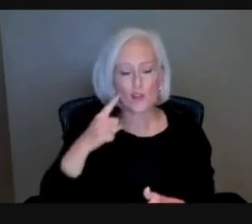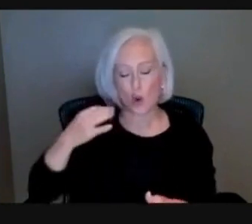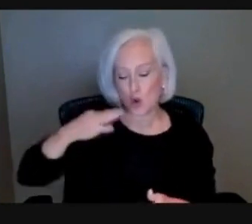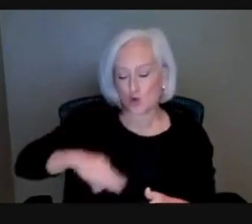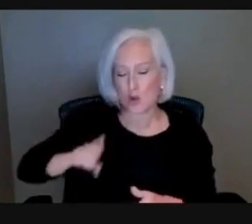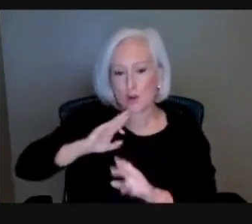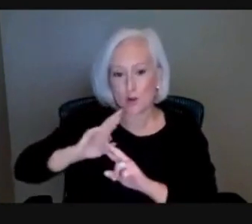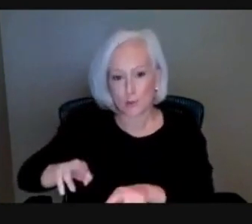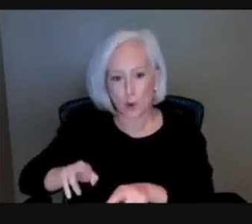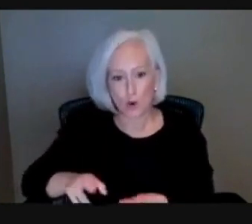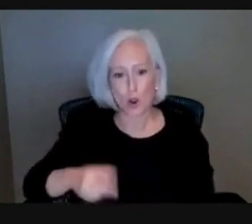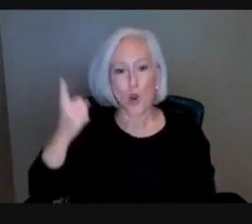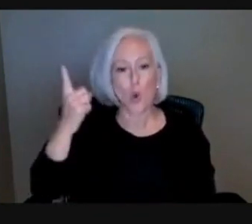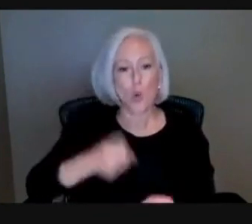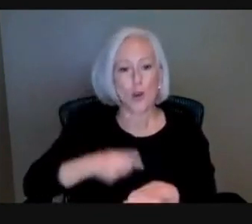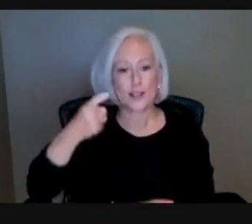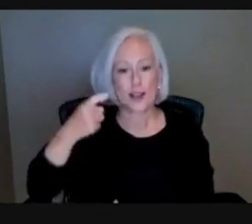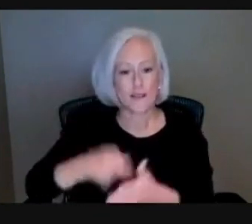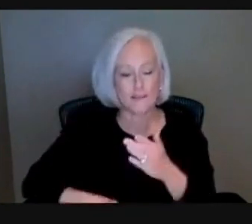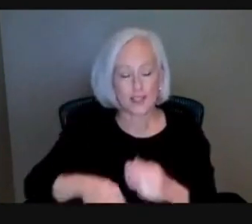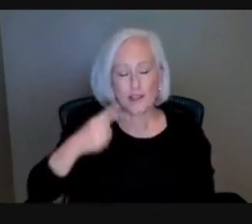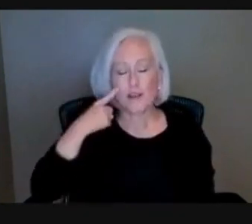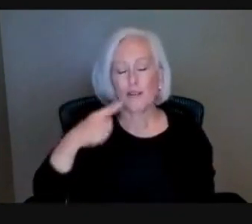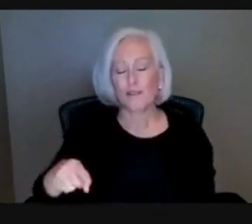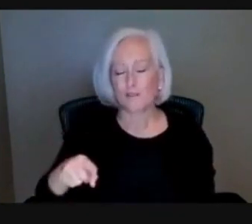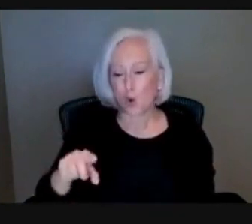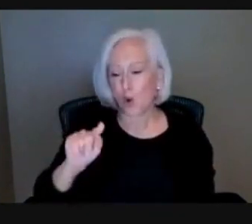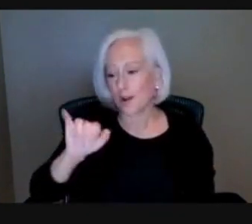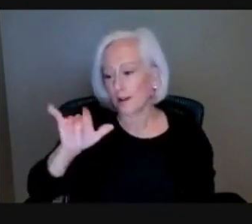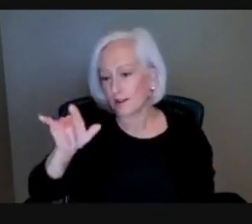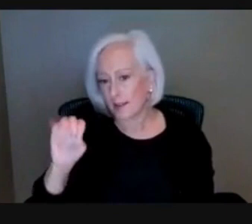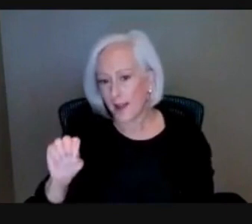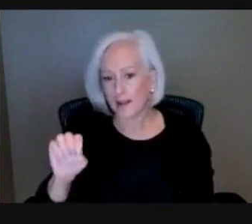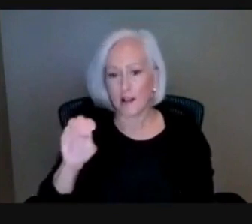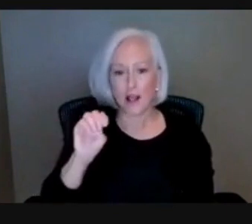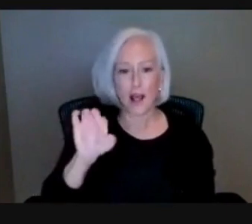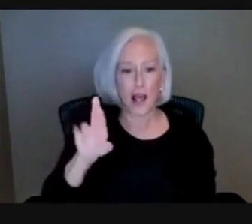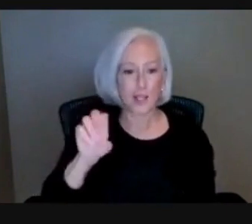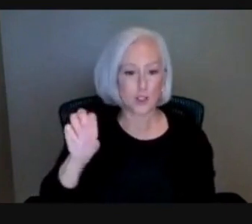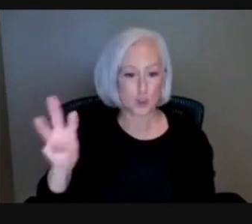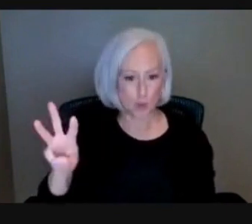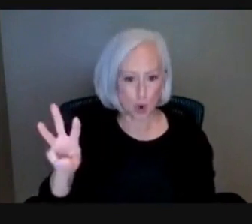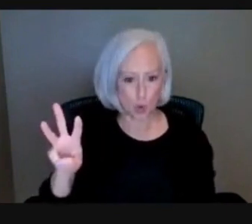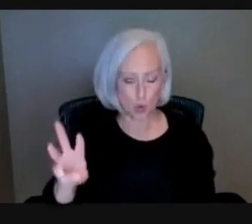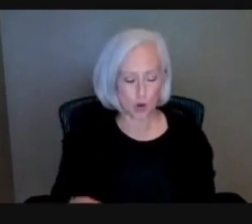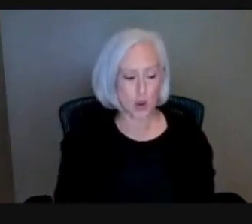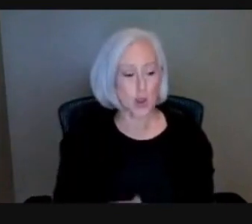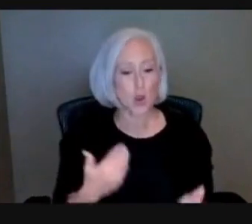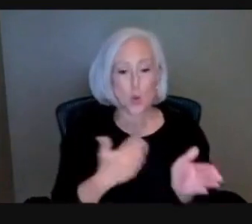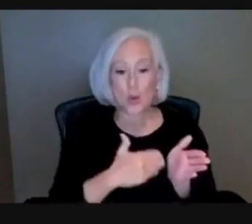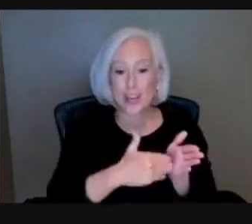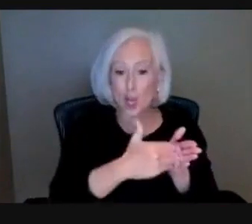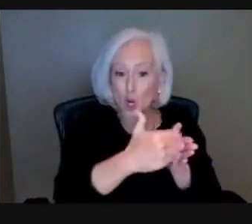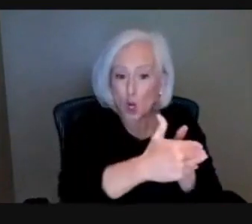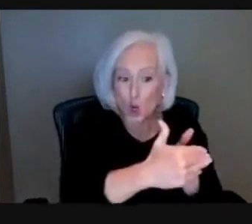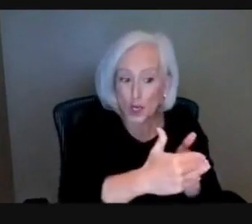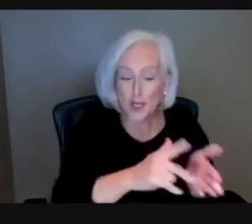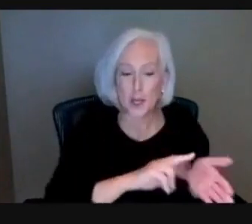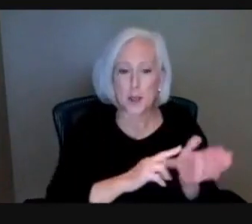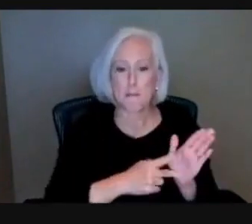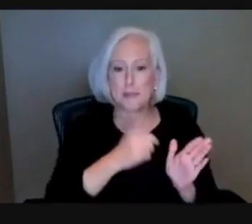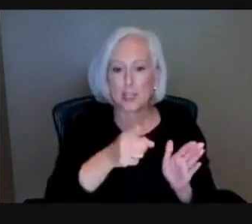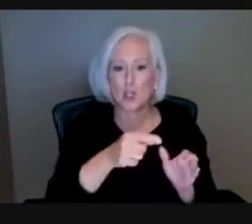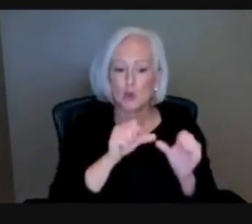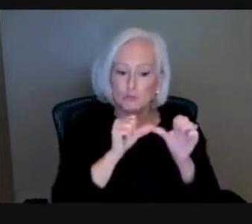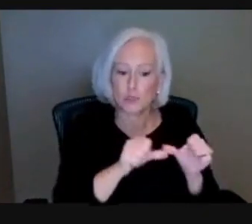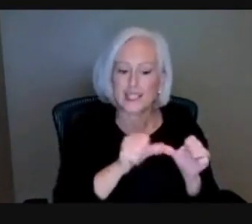escrow, or a one-time fee for title. A prepaid item or a recurring closing cost are things that you have to pay